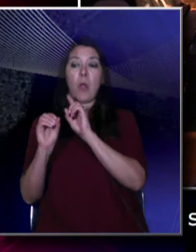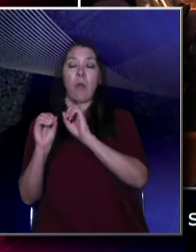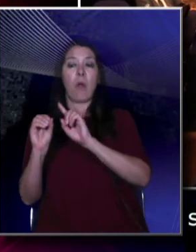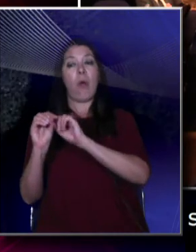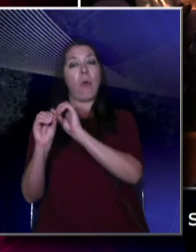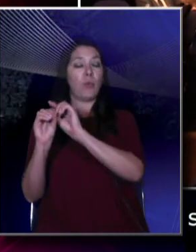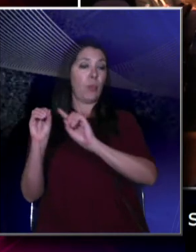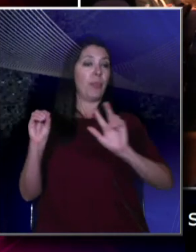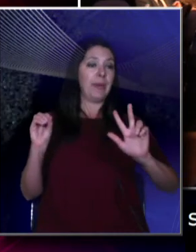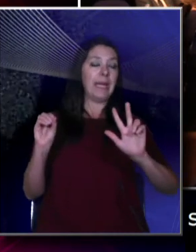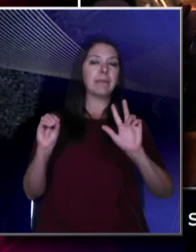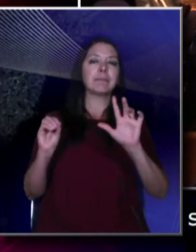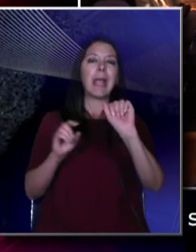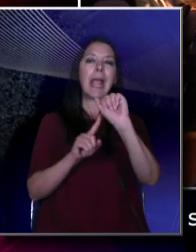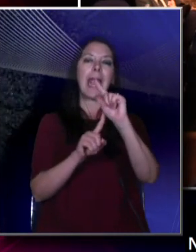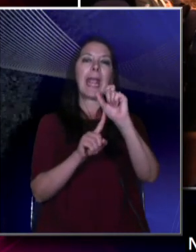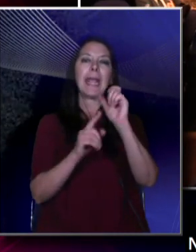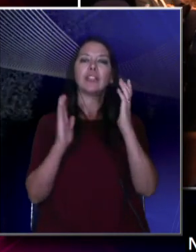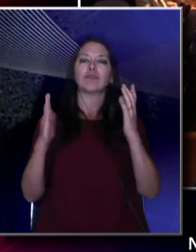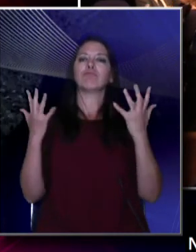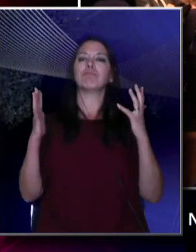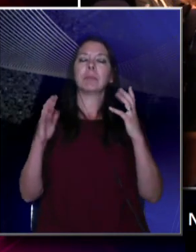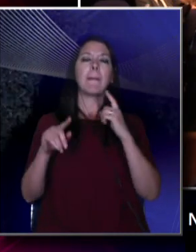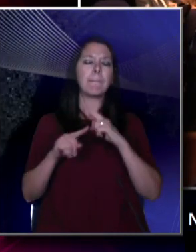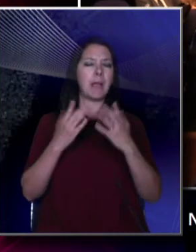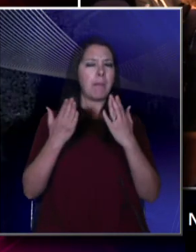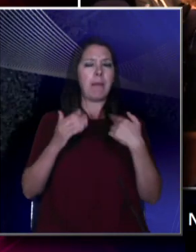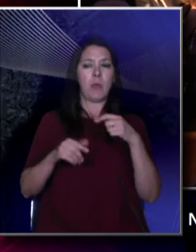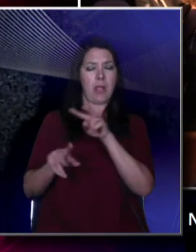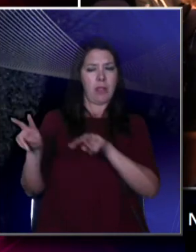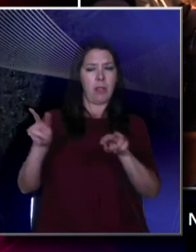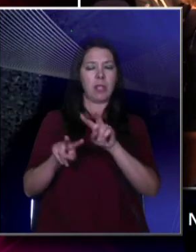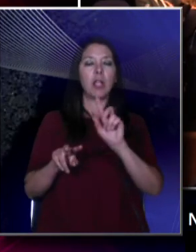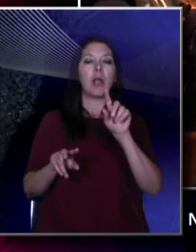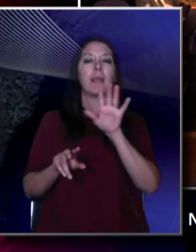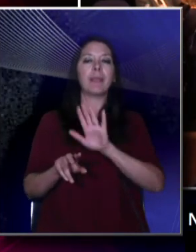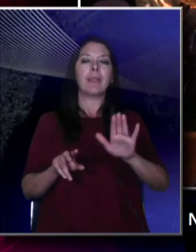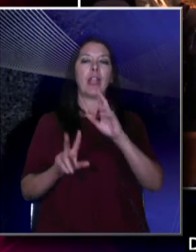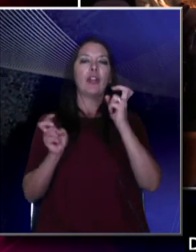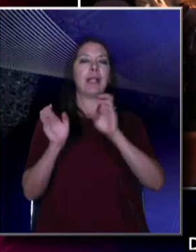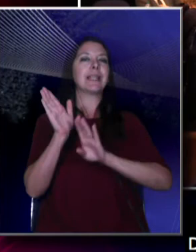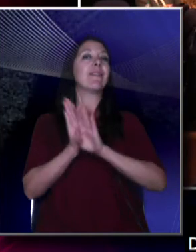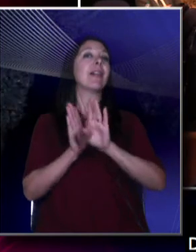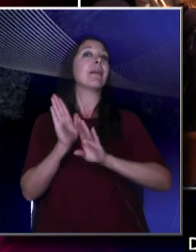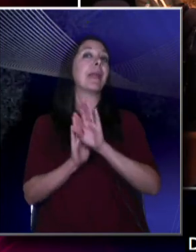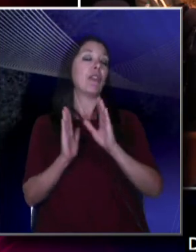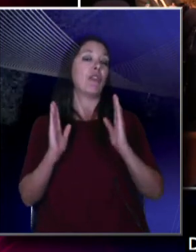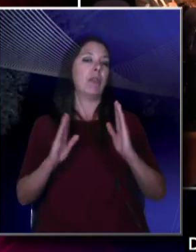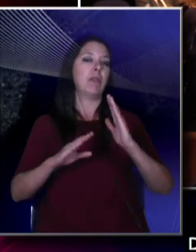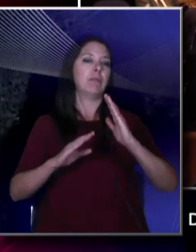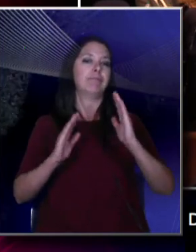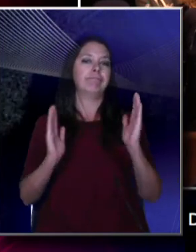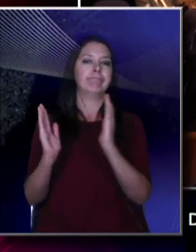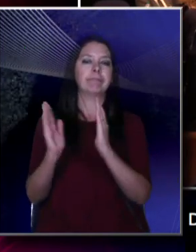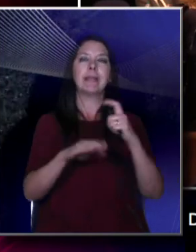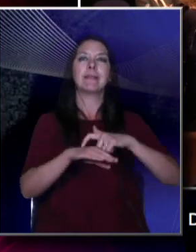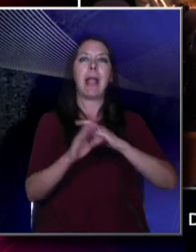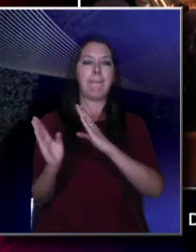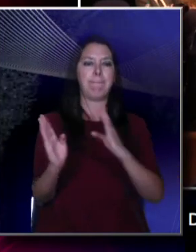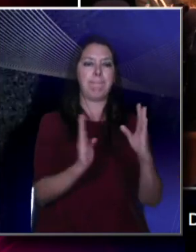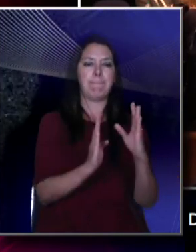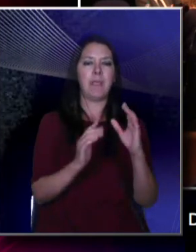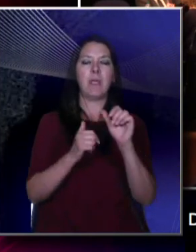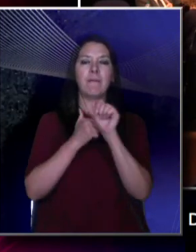an age, but maybe we need to be looking at them and identifying them developmentally in accordance with their peers. So if